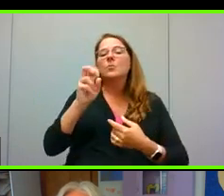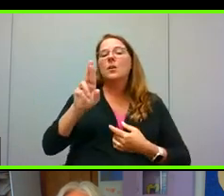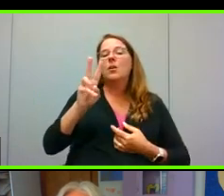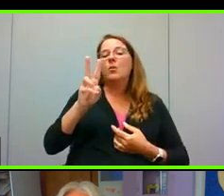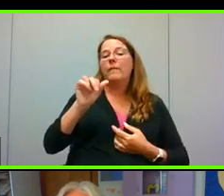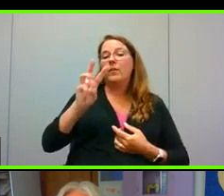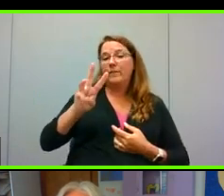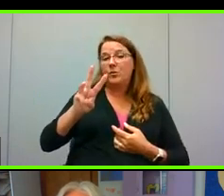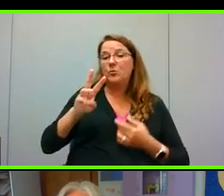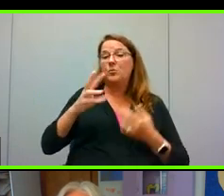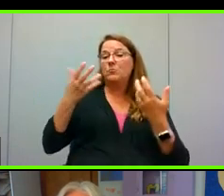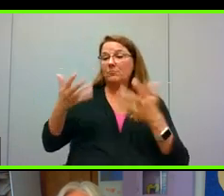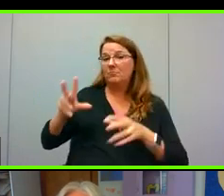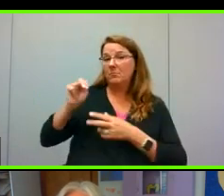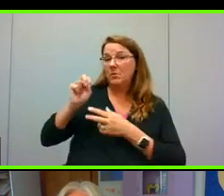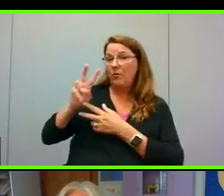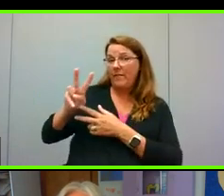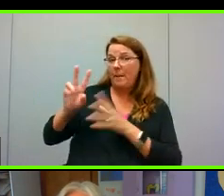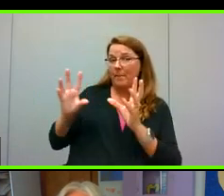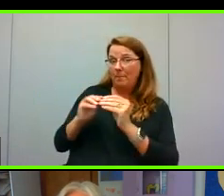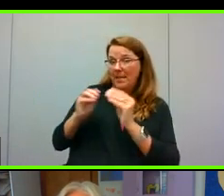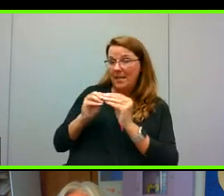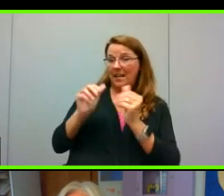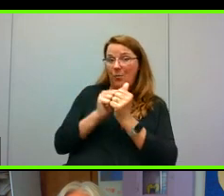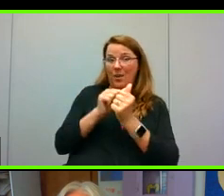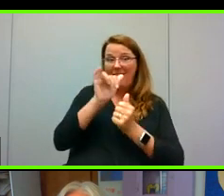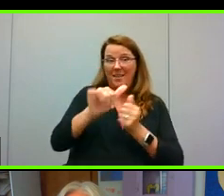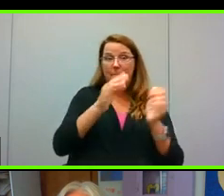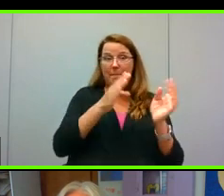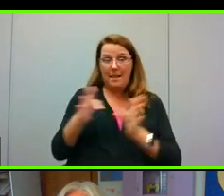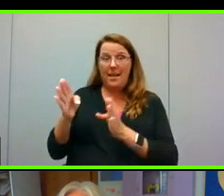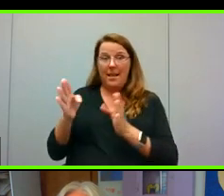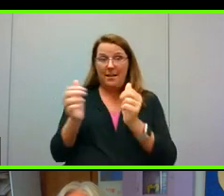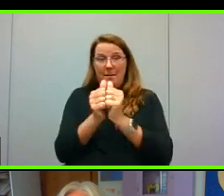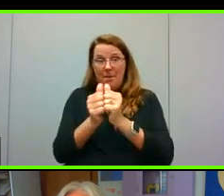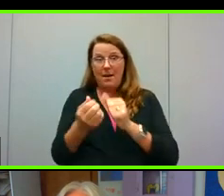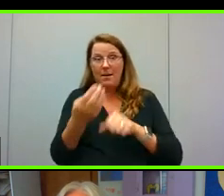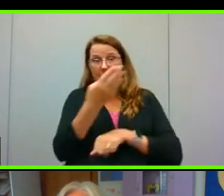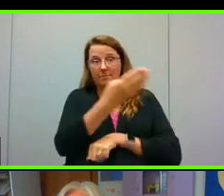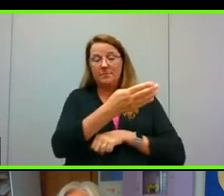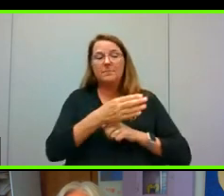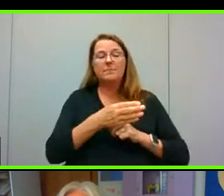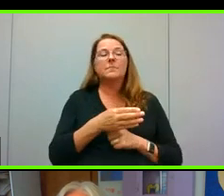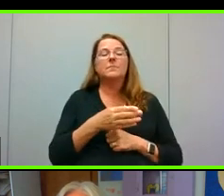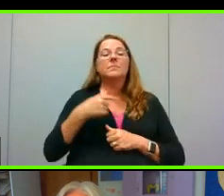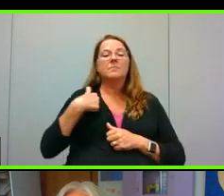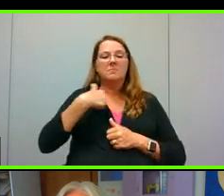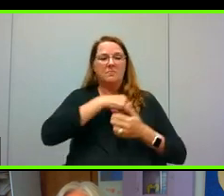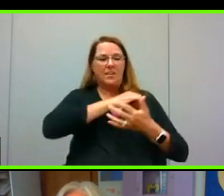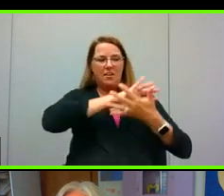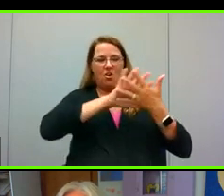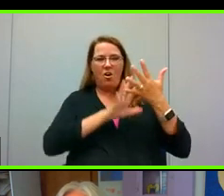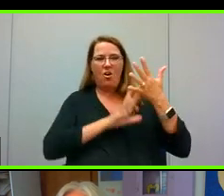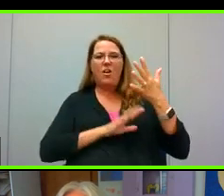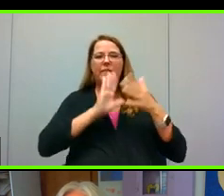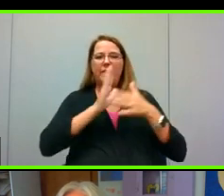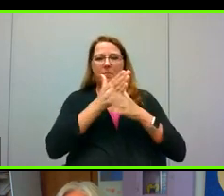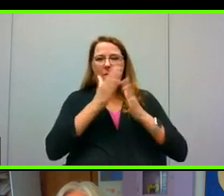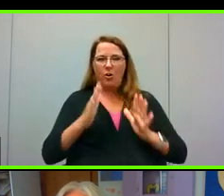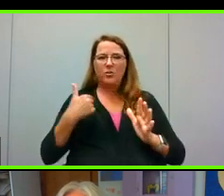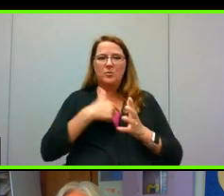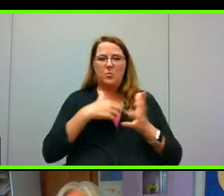happened after the November meeting with the combined state plan, we and our workforce partners got together and had several